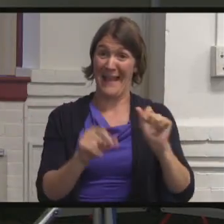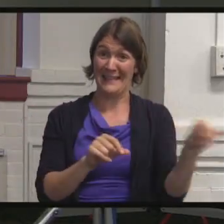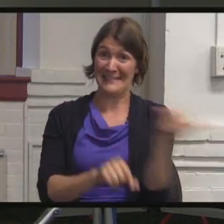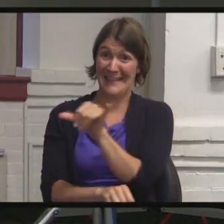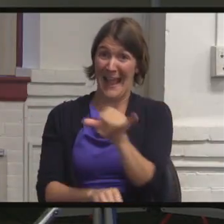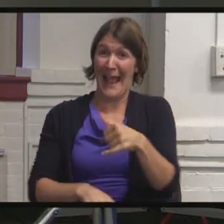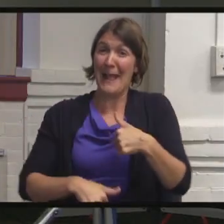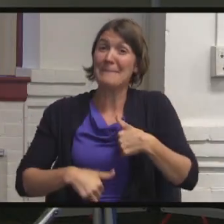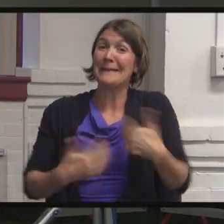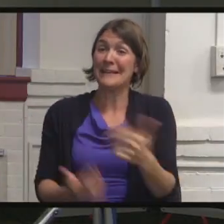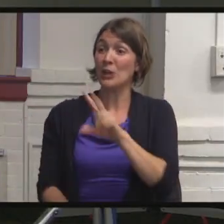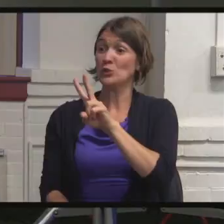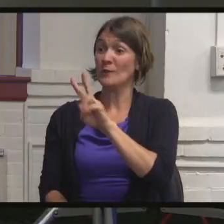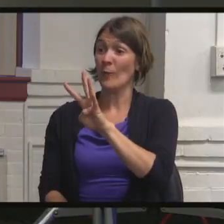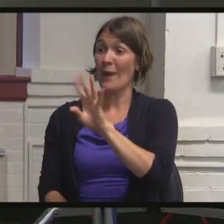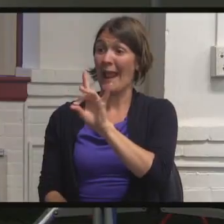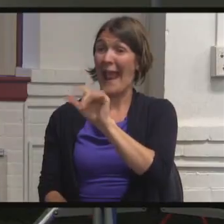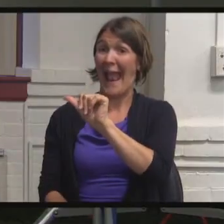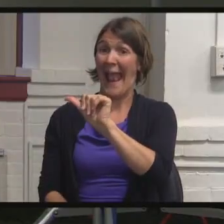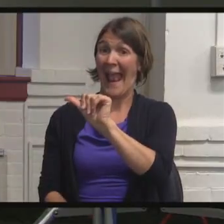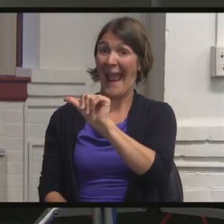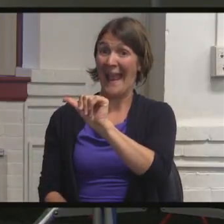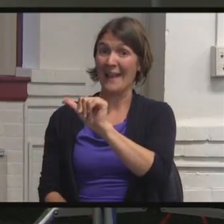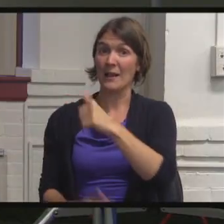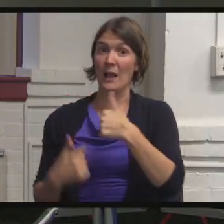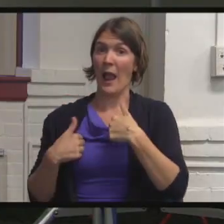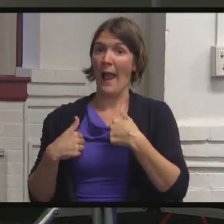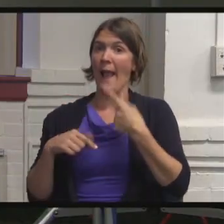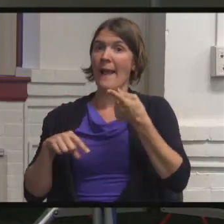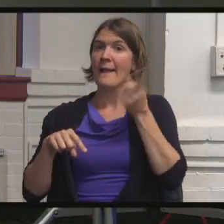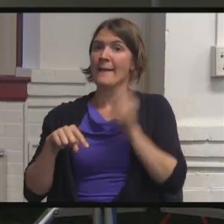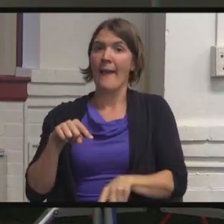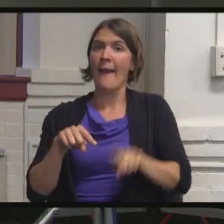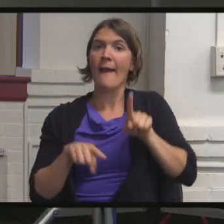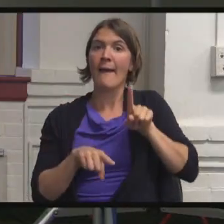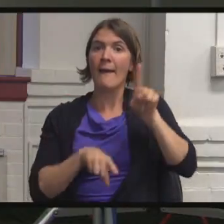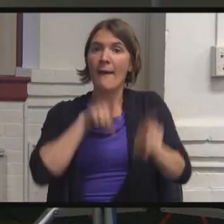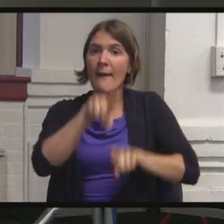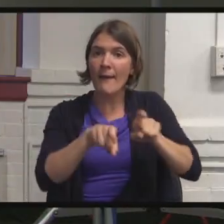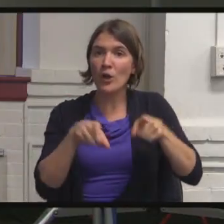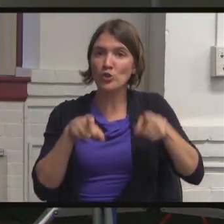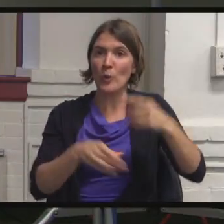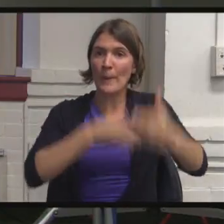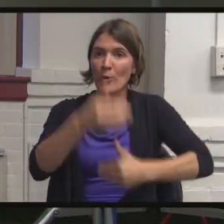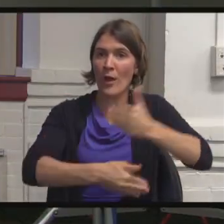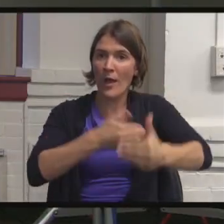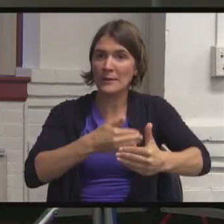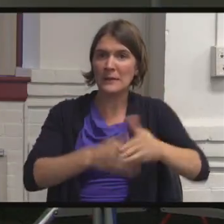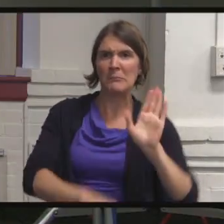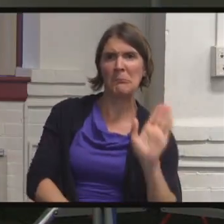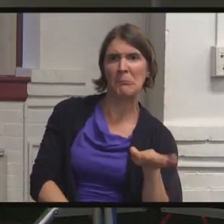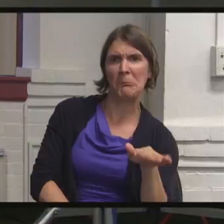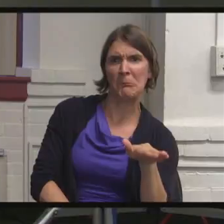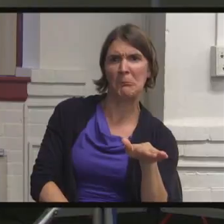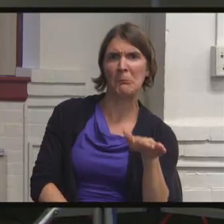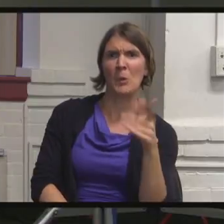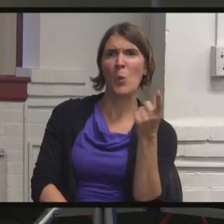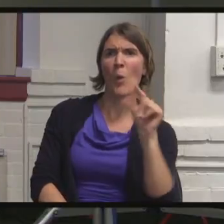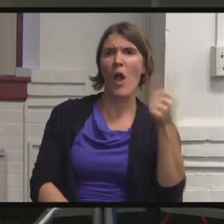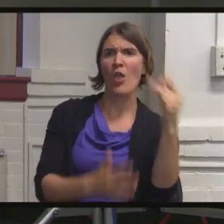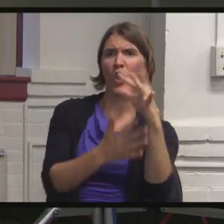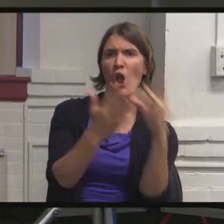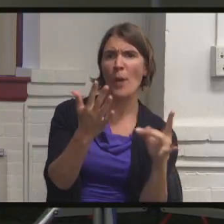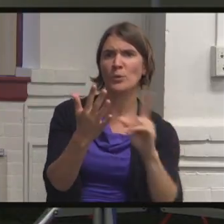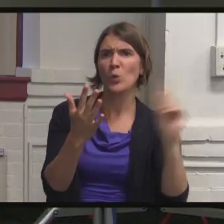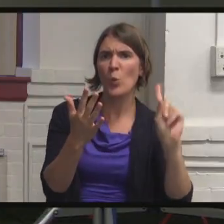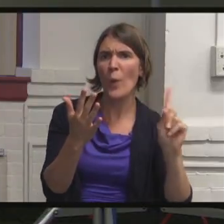process doesn't allow us to interrogate the applicant prior to the proceedings or even during the proceedings about what alternative